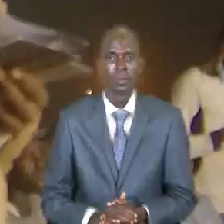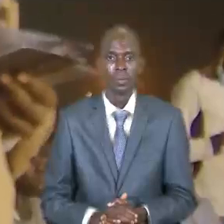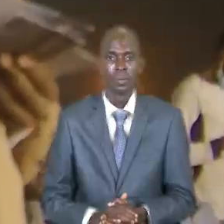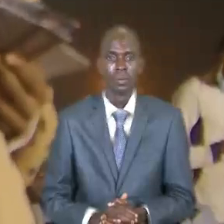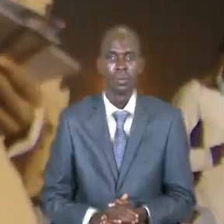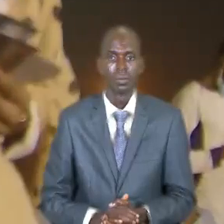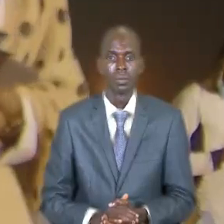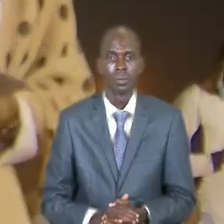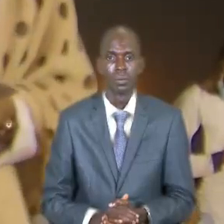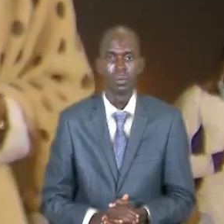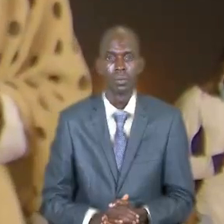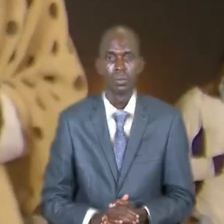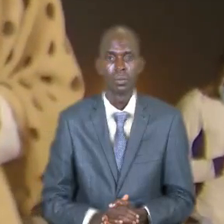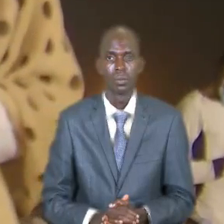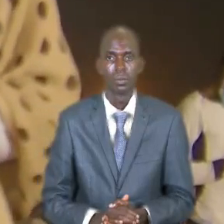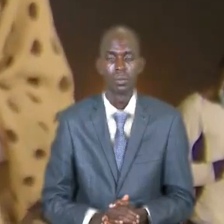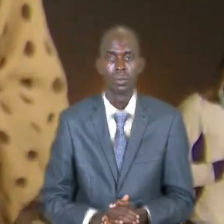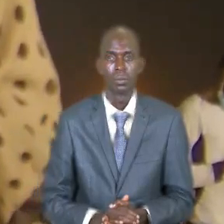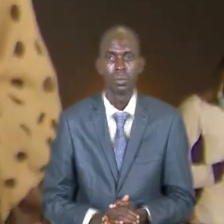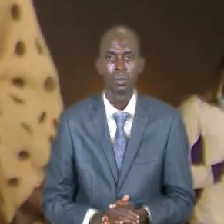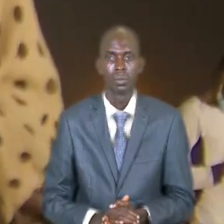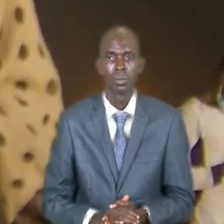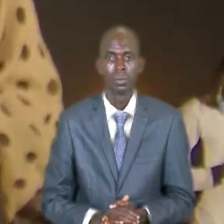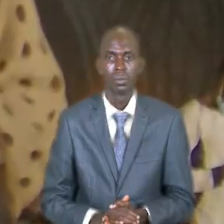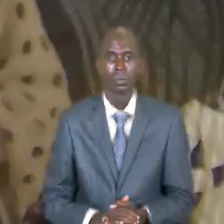What a wonderful interruption.